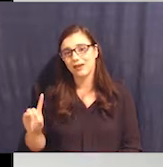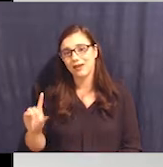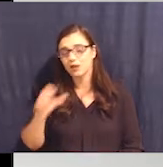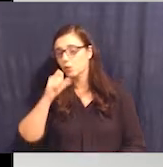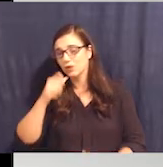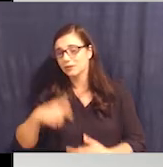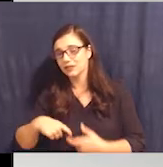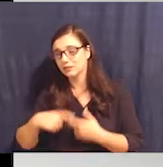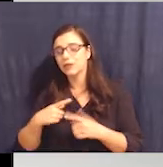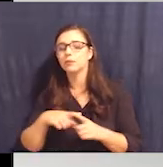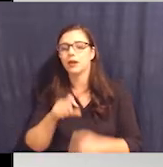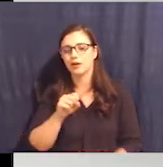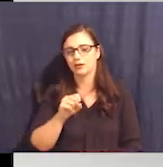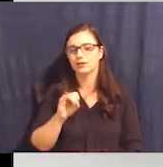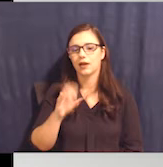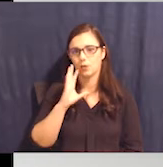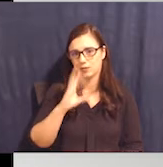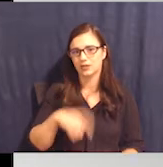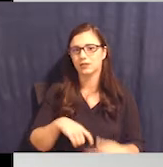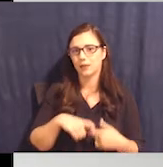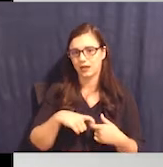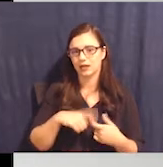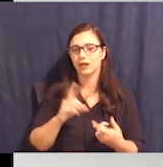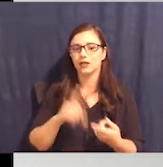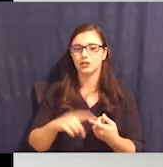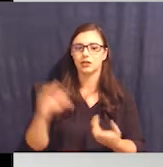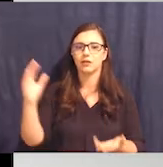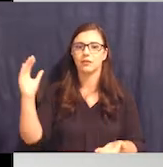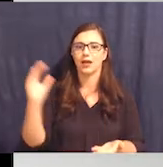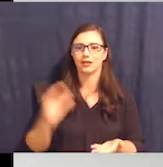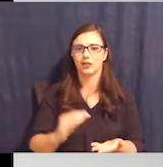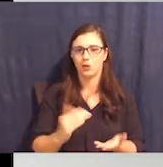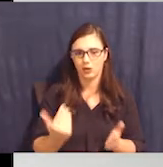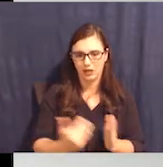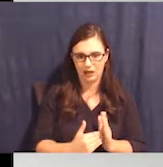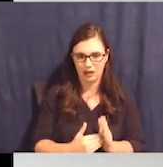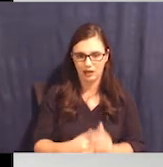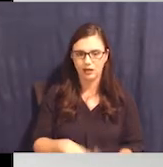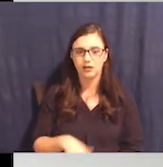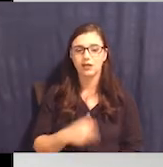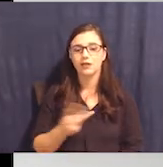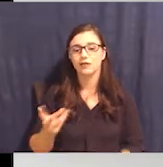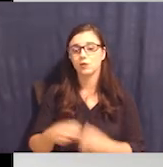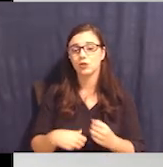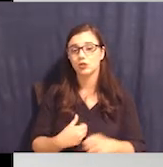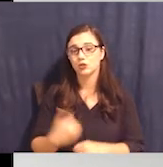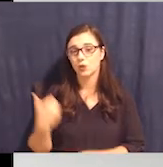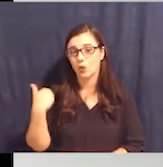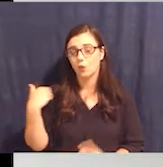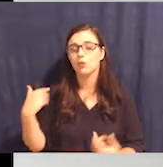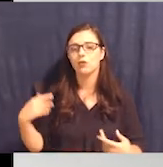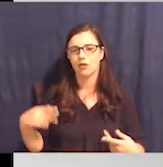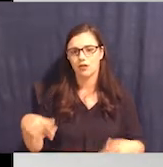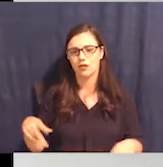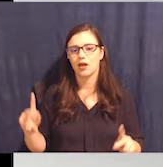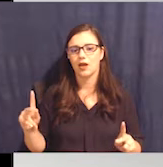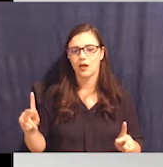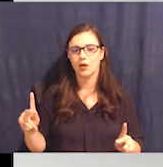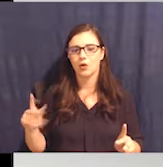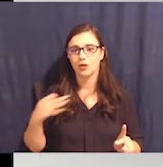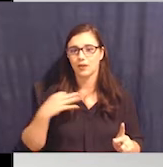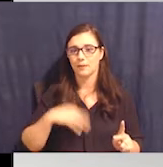Medicaid would not be suspended, but SSI would be until you brought it back down. And a few years back, they